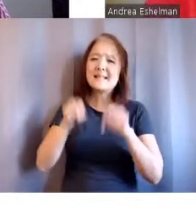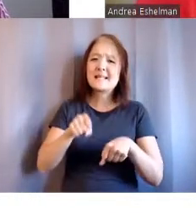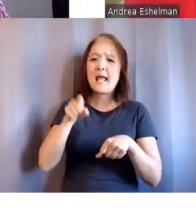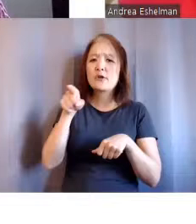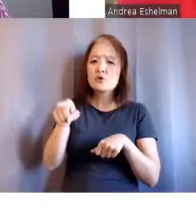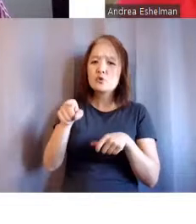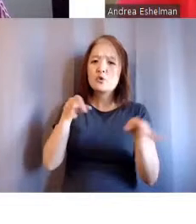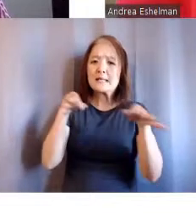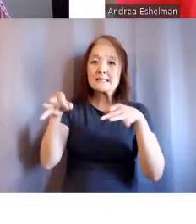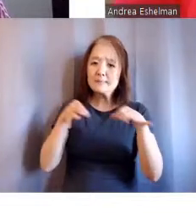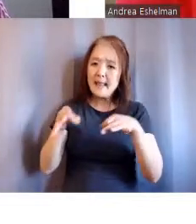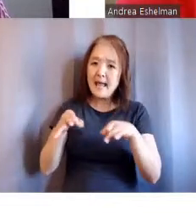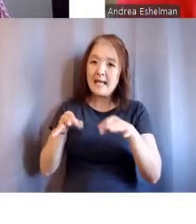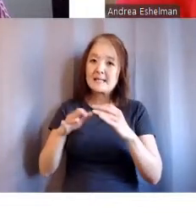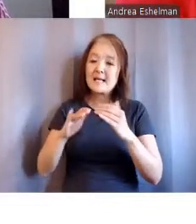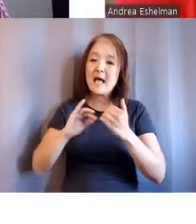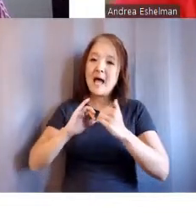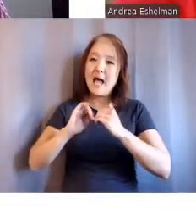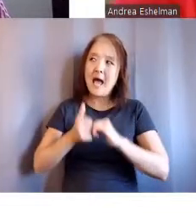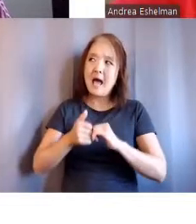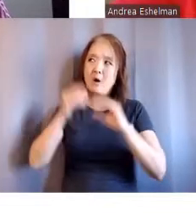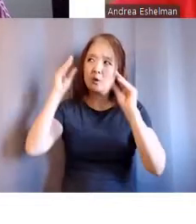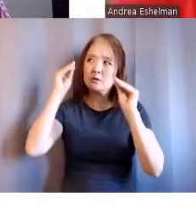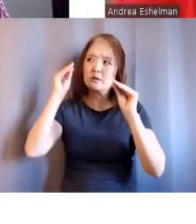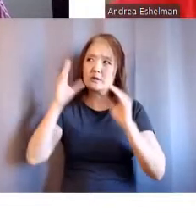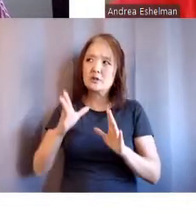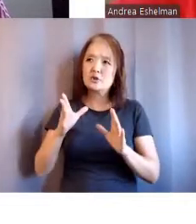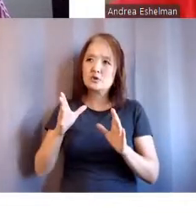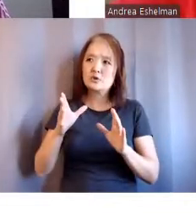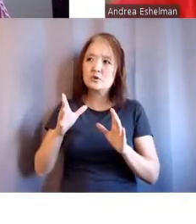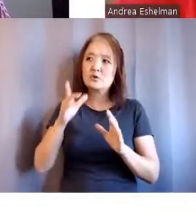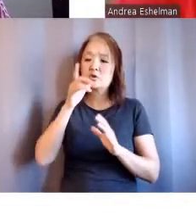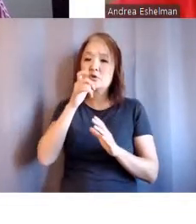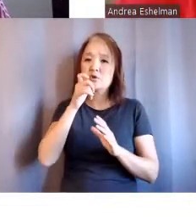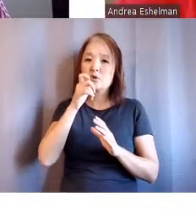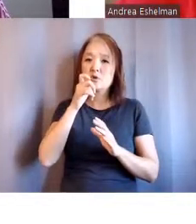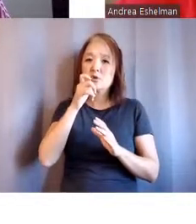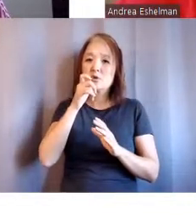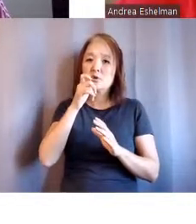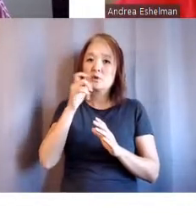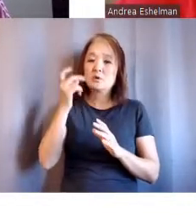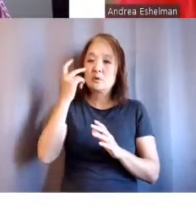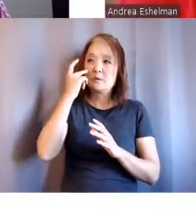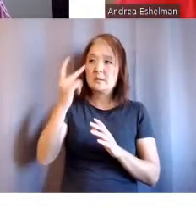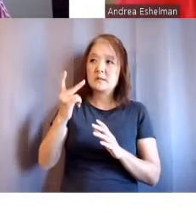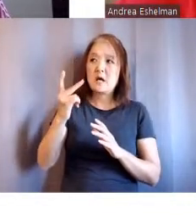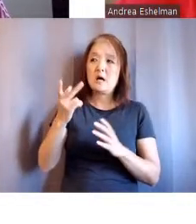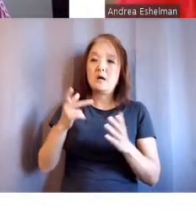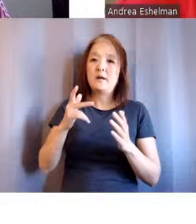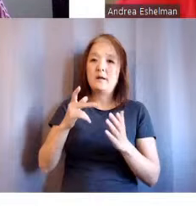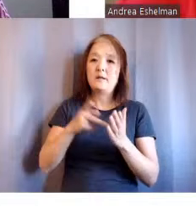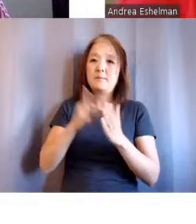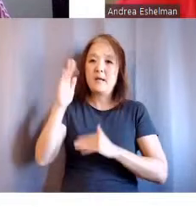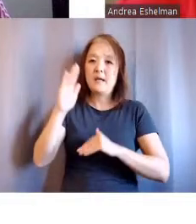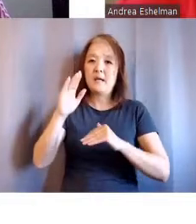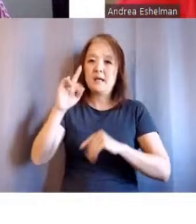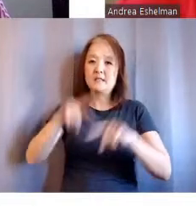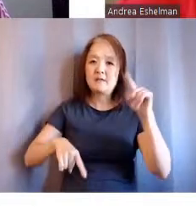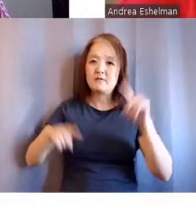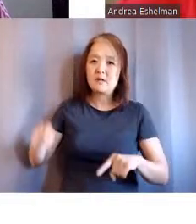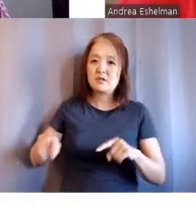explain how teachers who saw this shortage differentials come in at the middle of the year will see what they'll